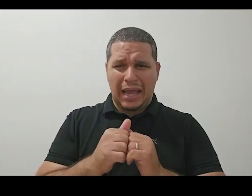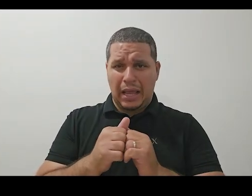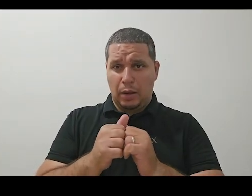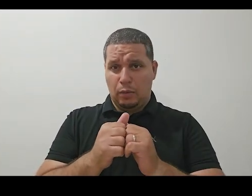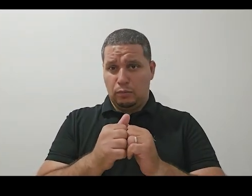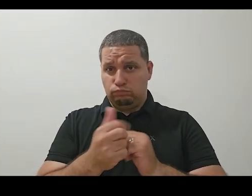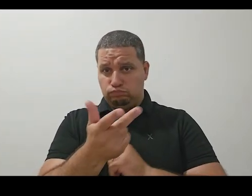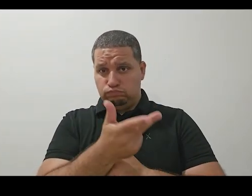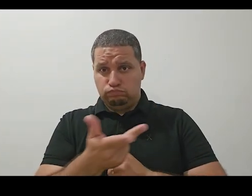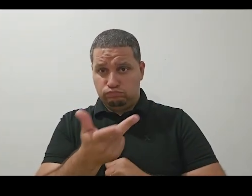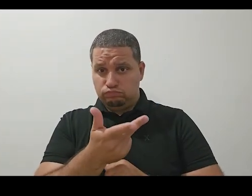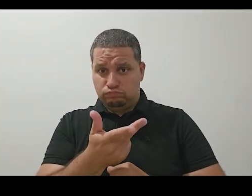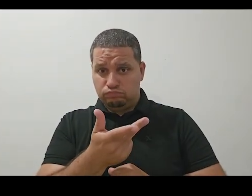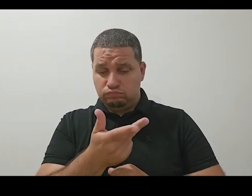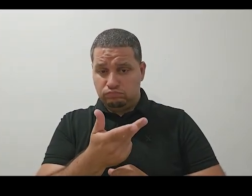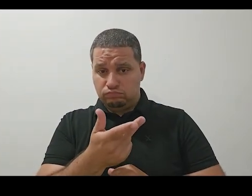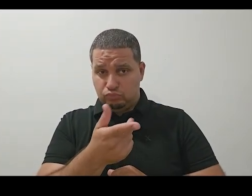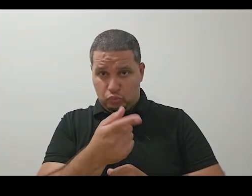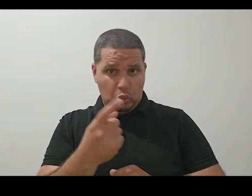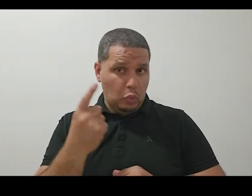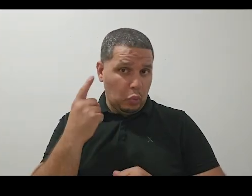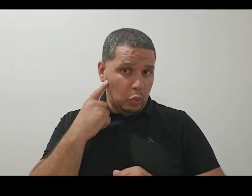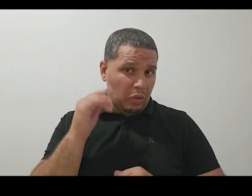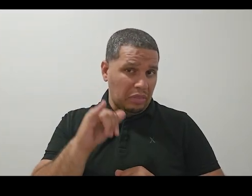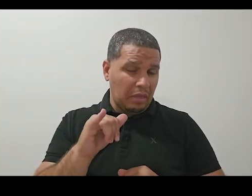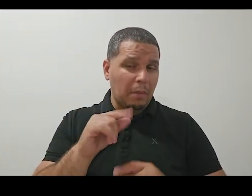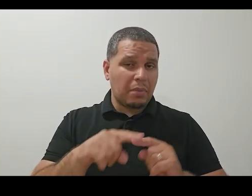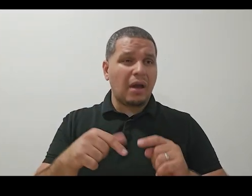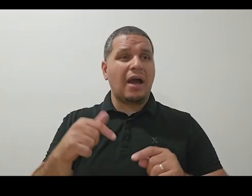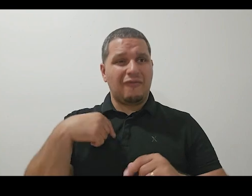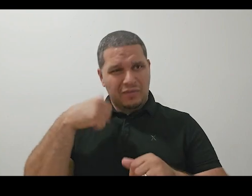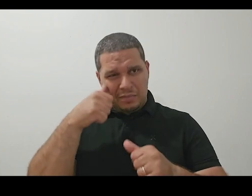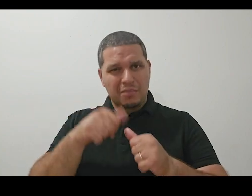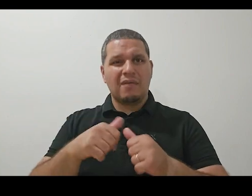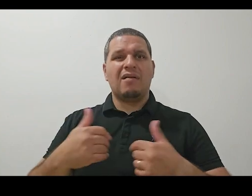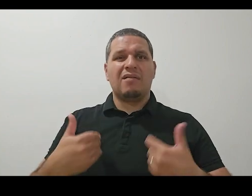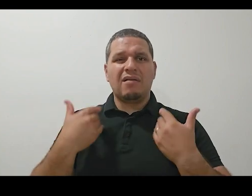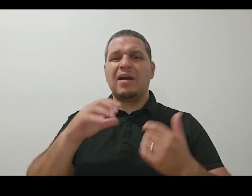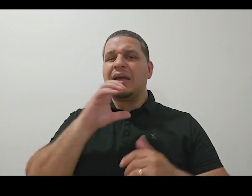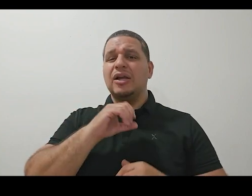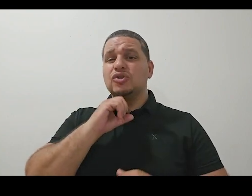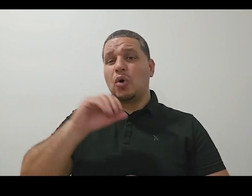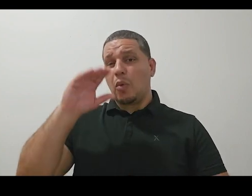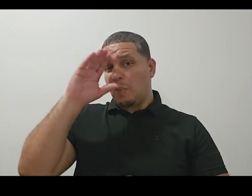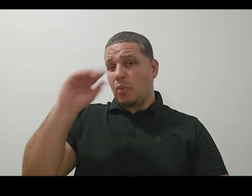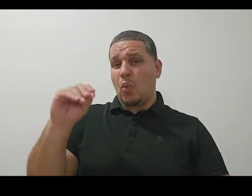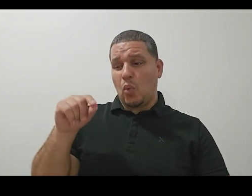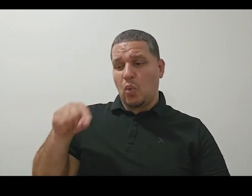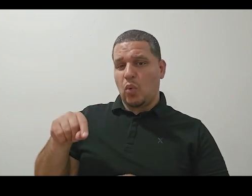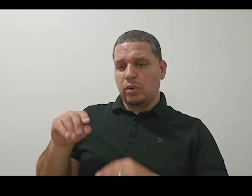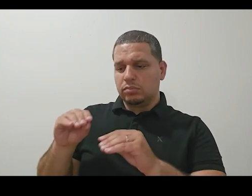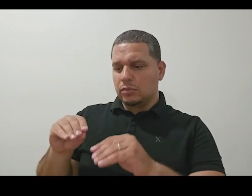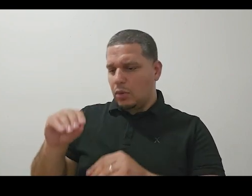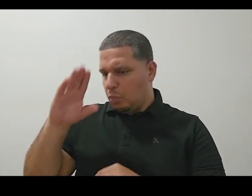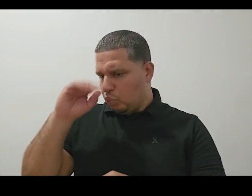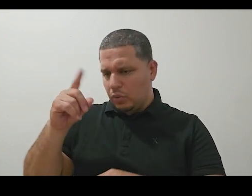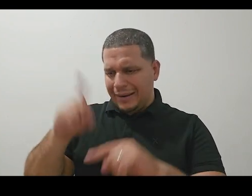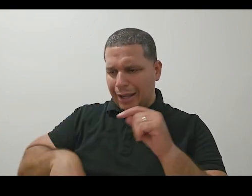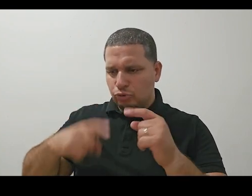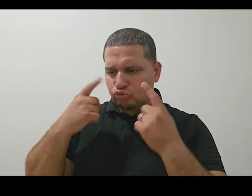everyone here has I even heard it, but at a very young age, a boy is taught boys don't